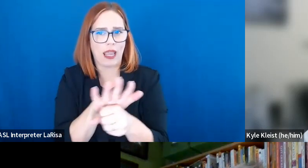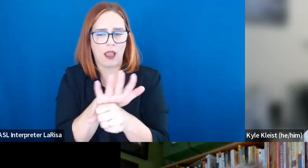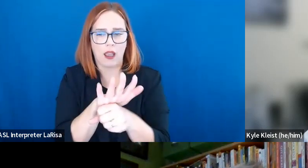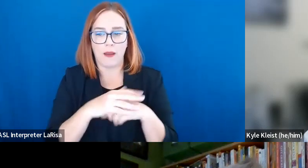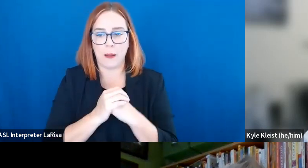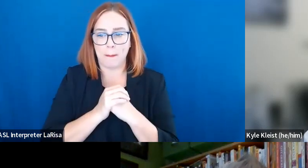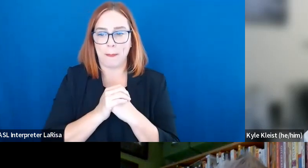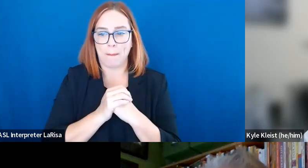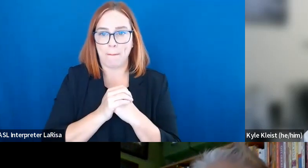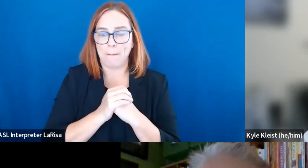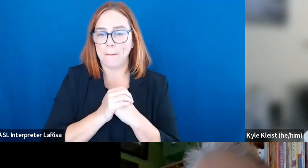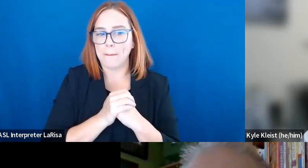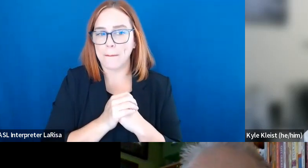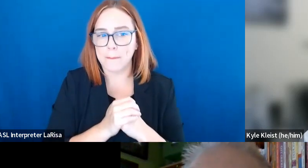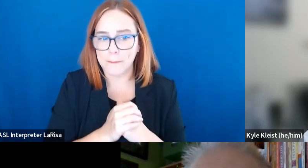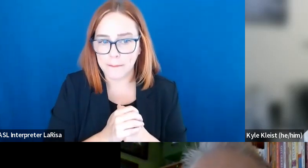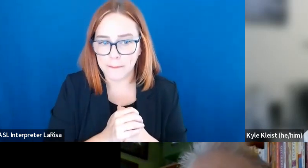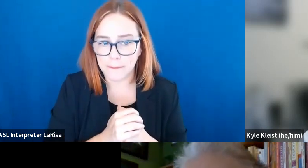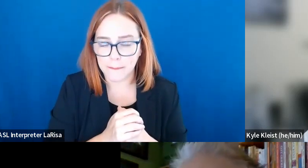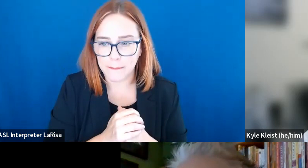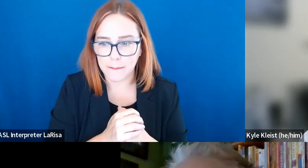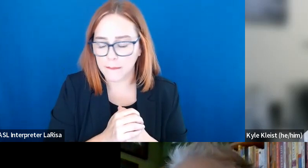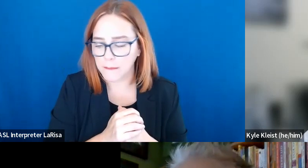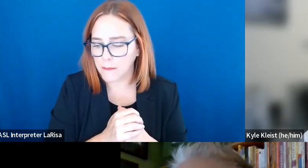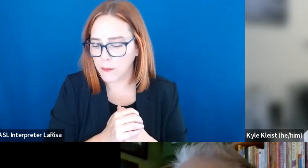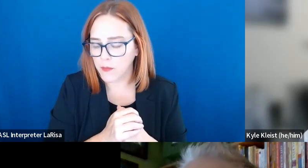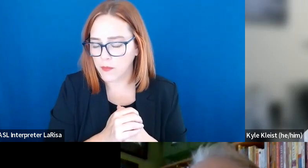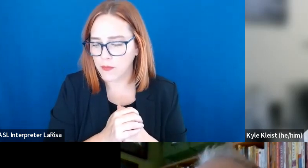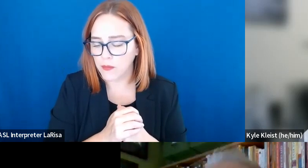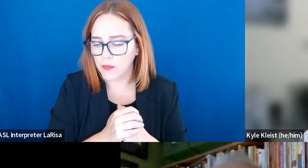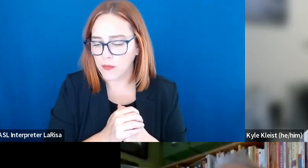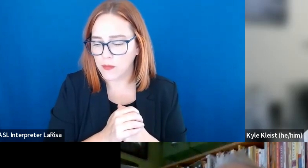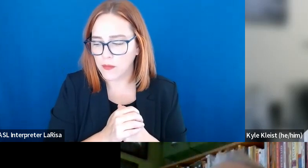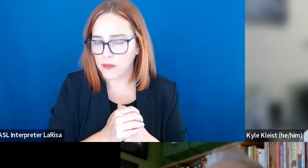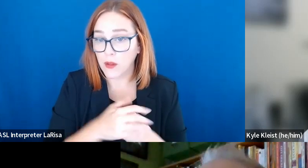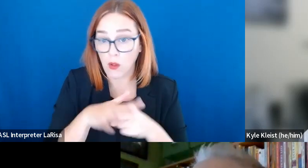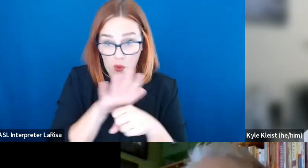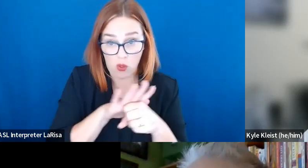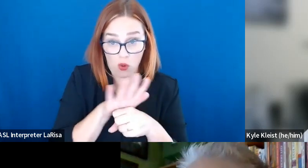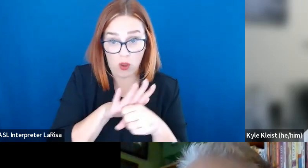is located about an hour straight east of